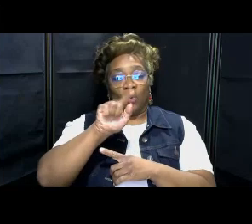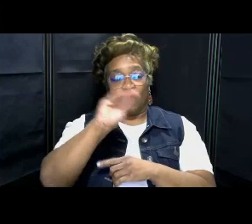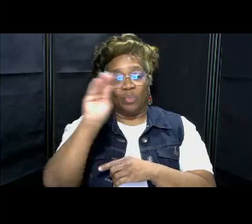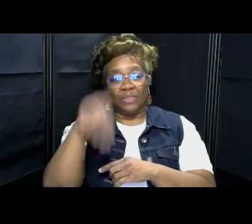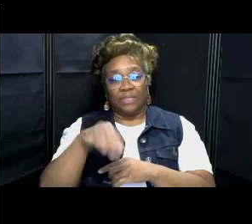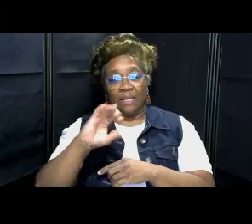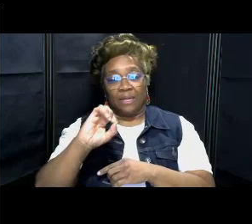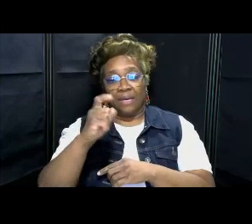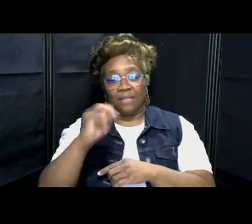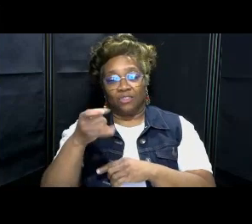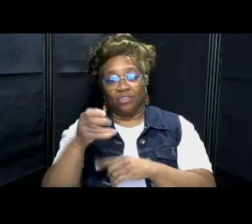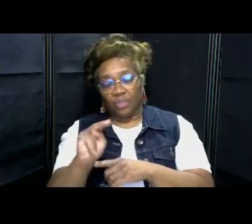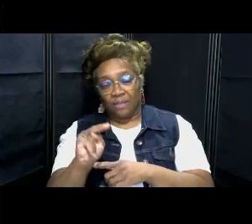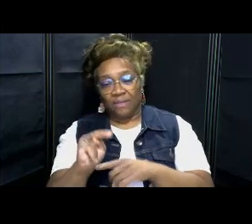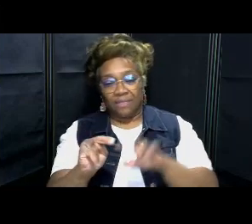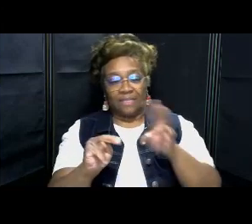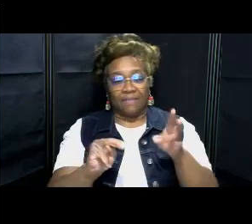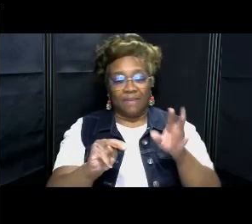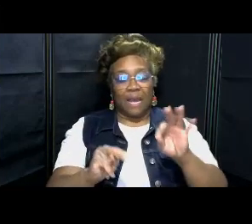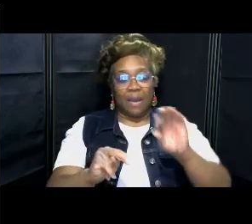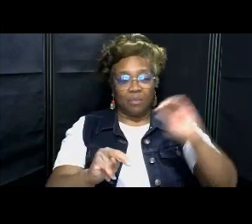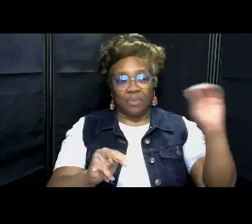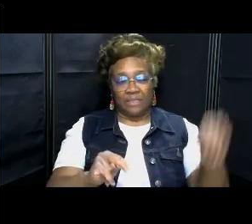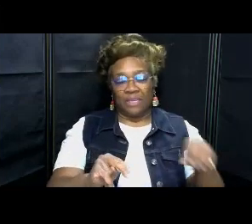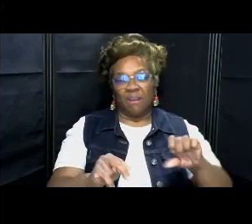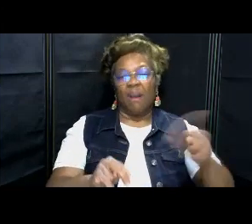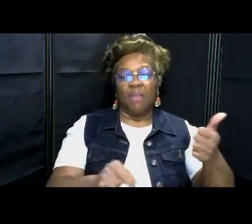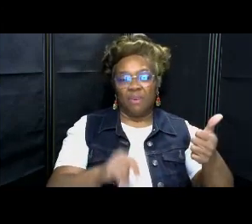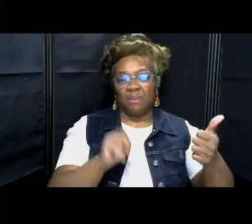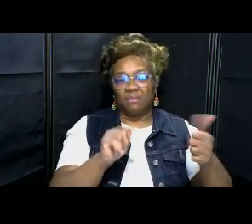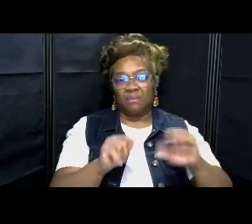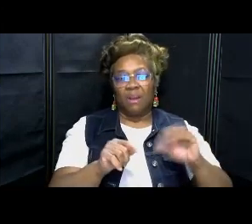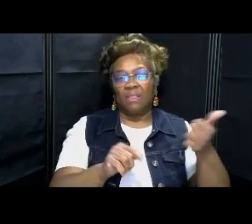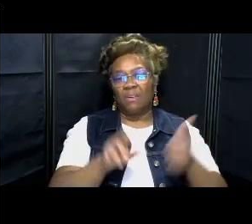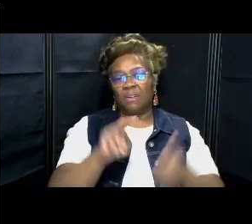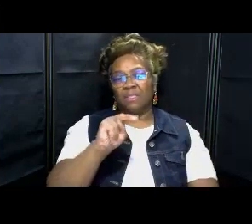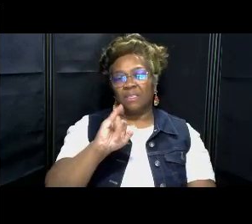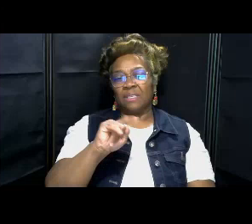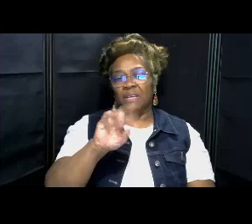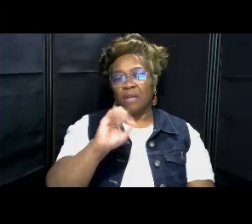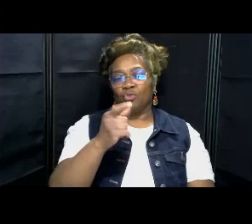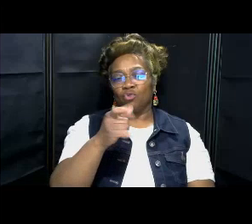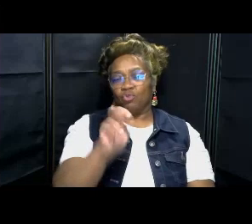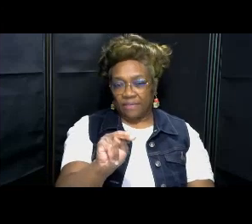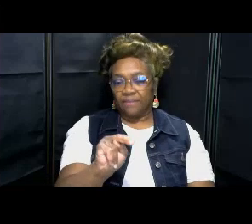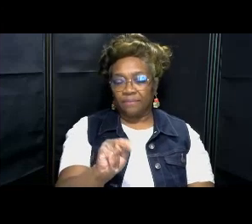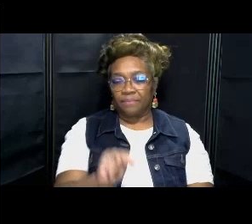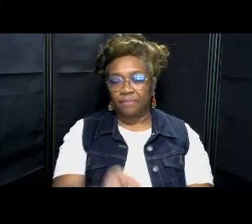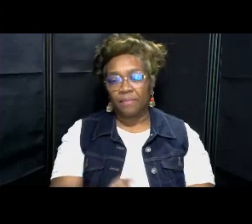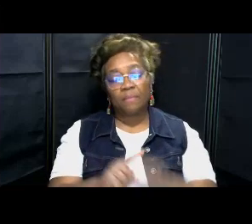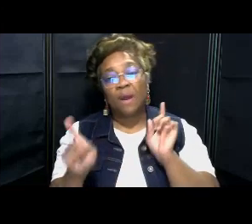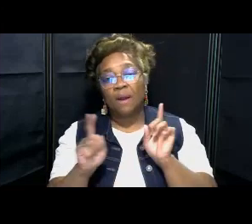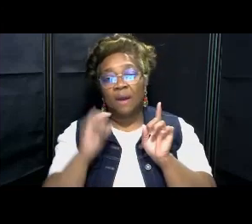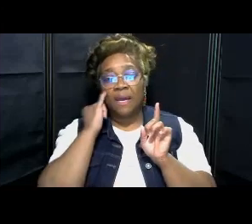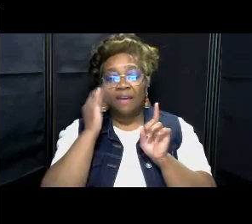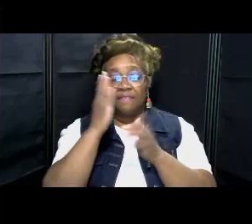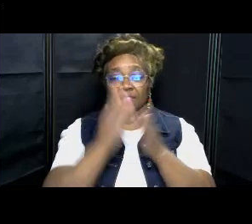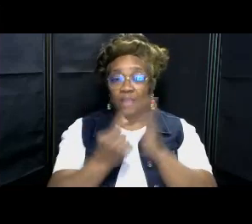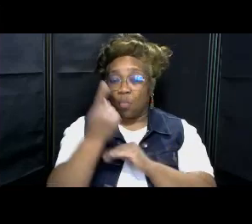other stuff. I call it junk and nitrogen. Most of it's nitrogen. That stuff they're putting in our tires nowadays. But when somebody's actually